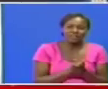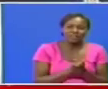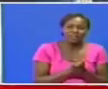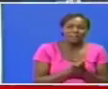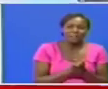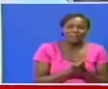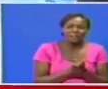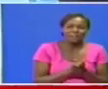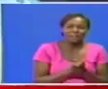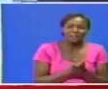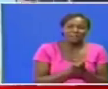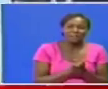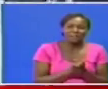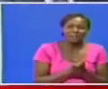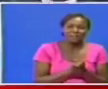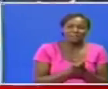Thank you.